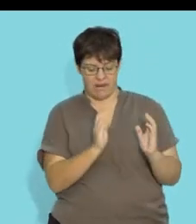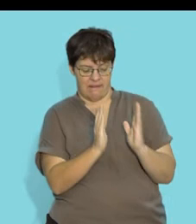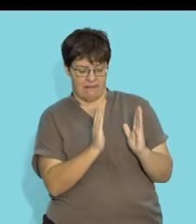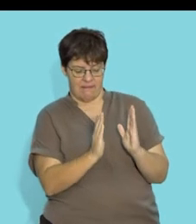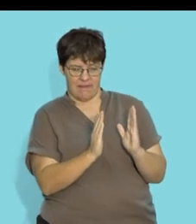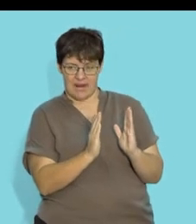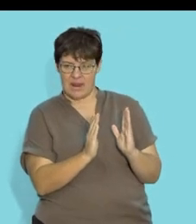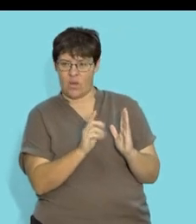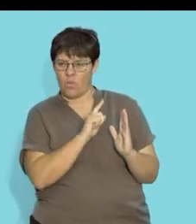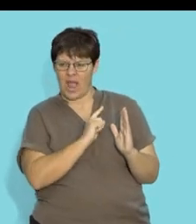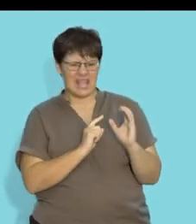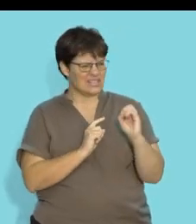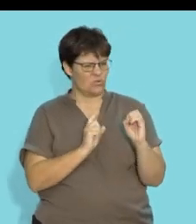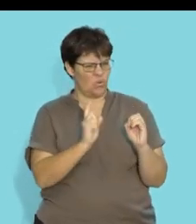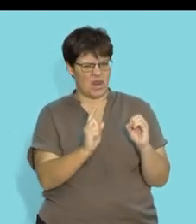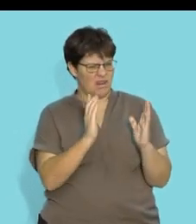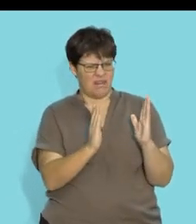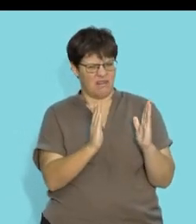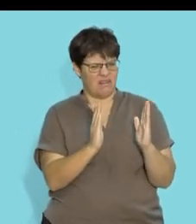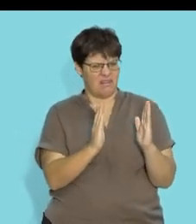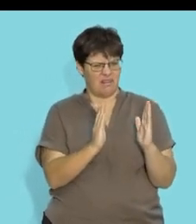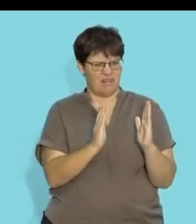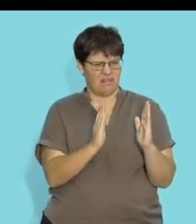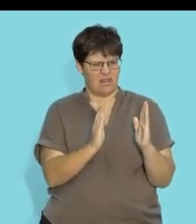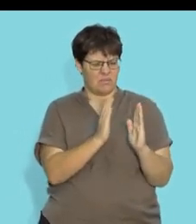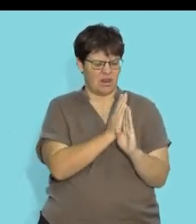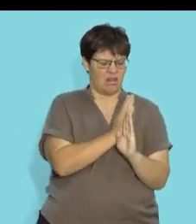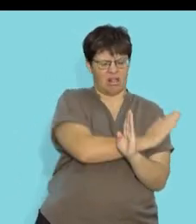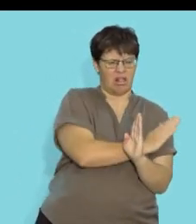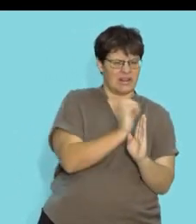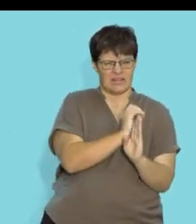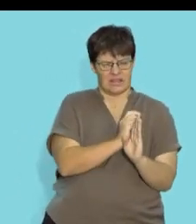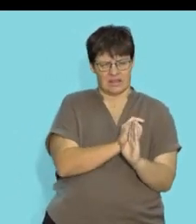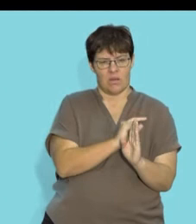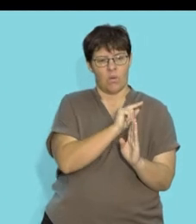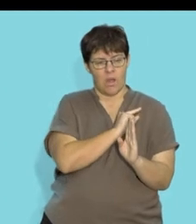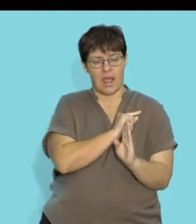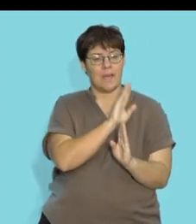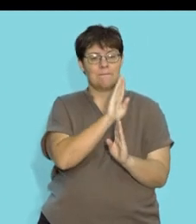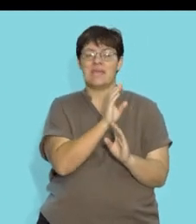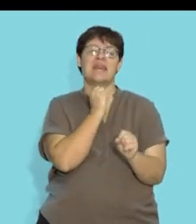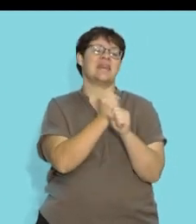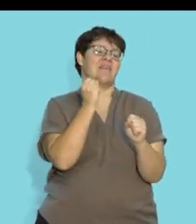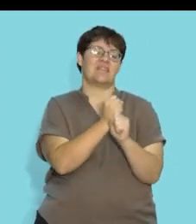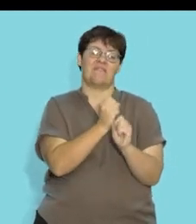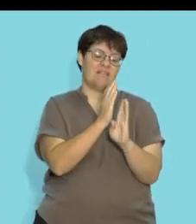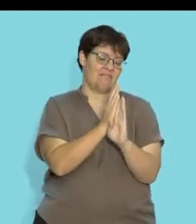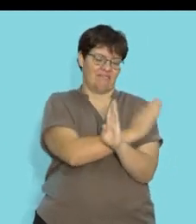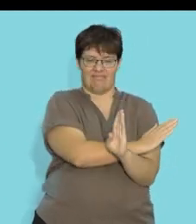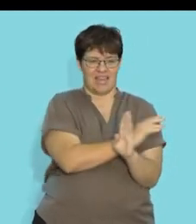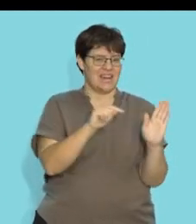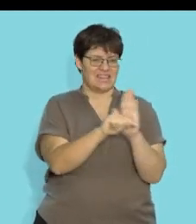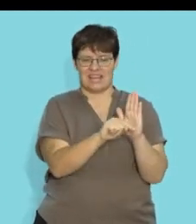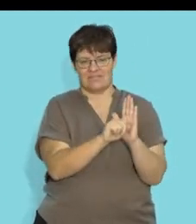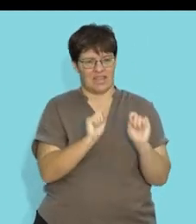and why are we only focusing on between 0 and 1 and not less than 0? It's because the b value can never